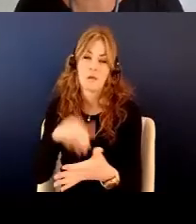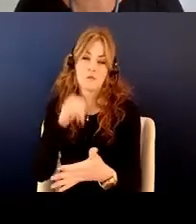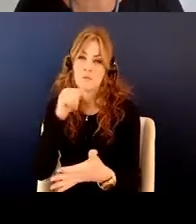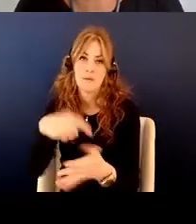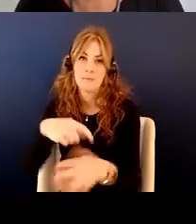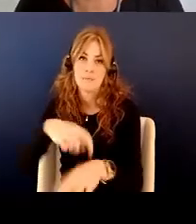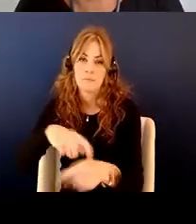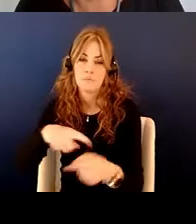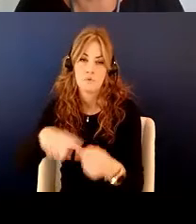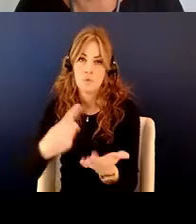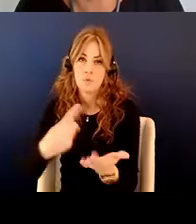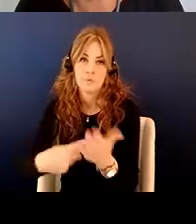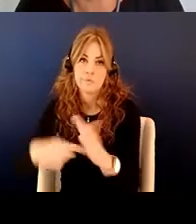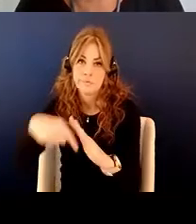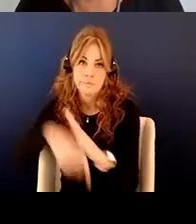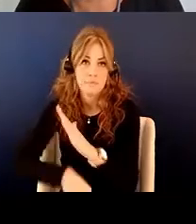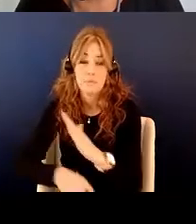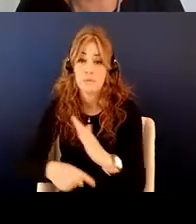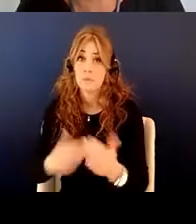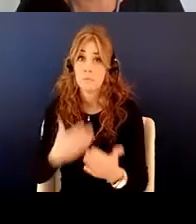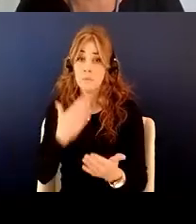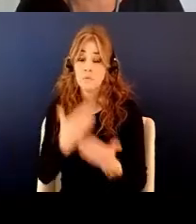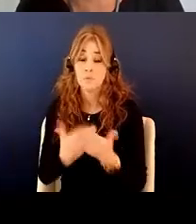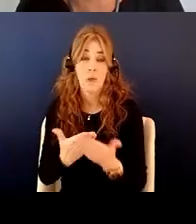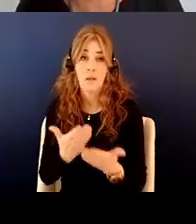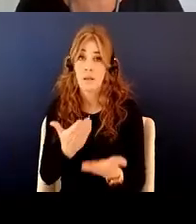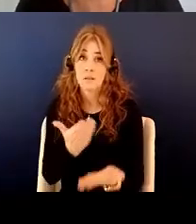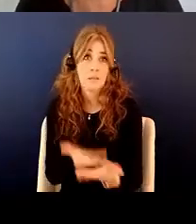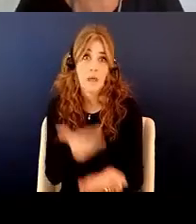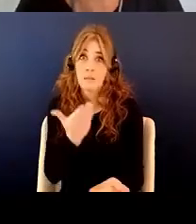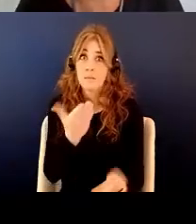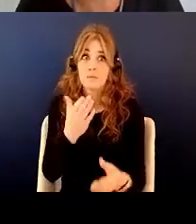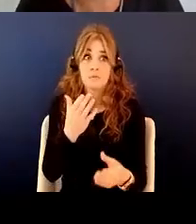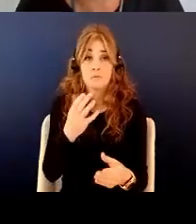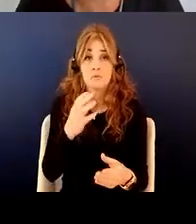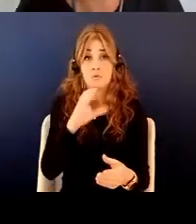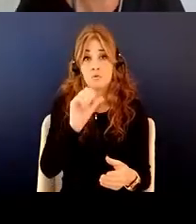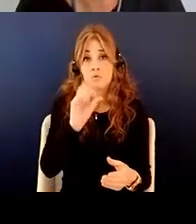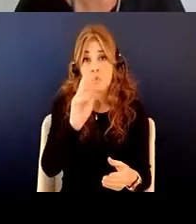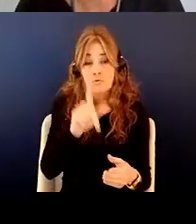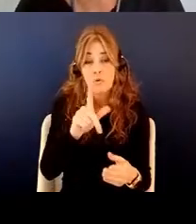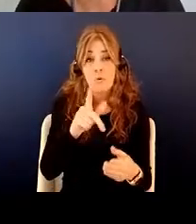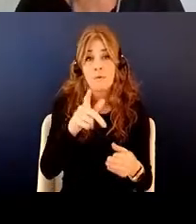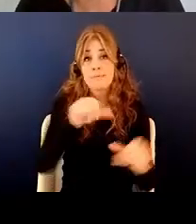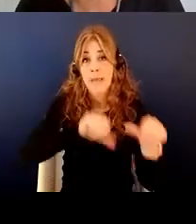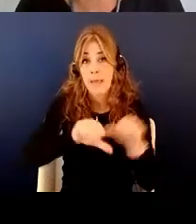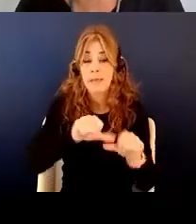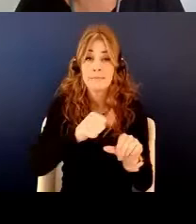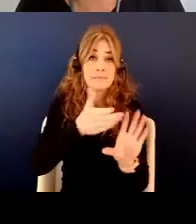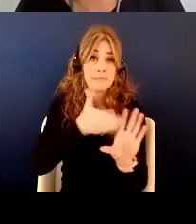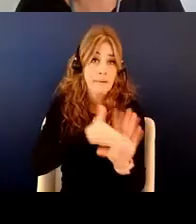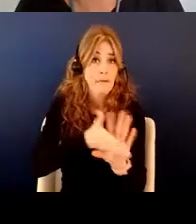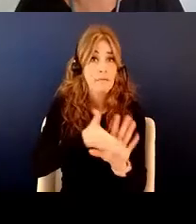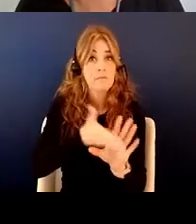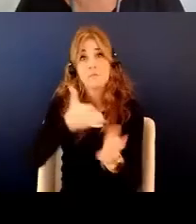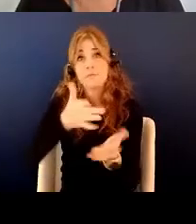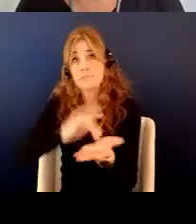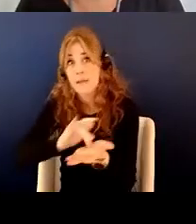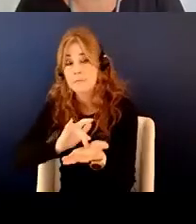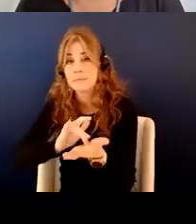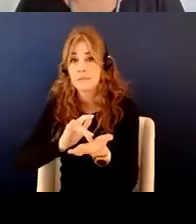it is well established that in the social sciences, in psychology, in medicine, studies that are